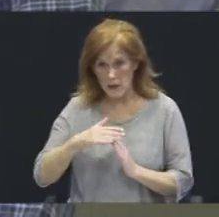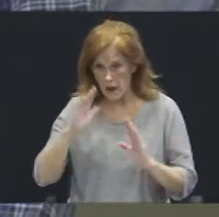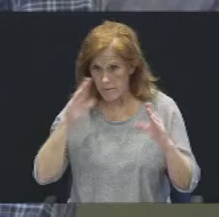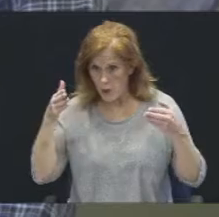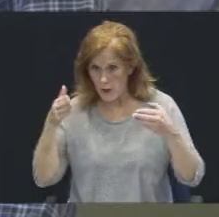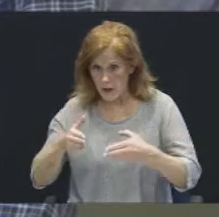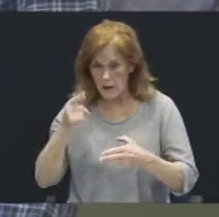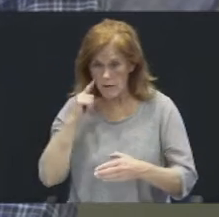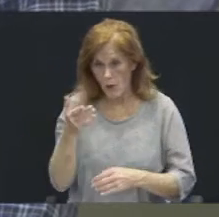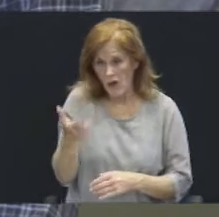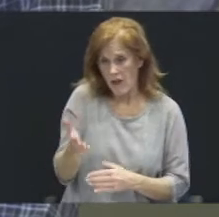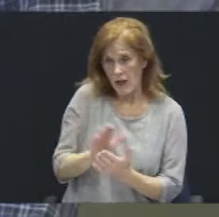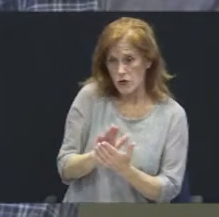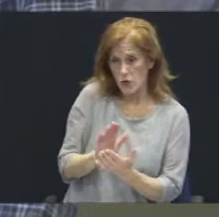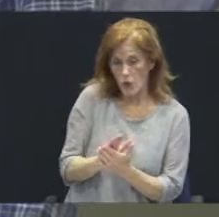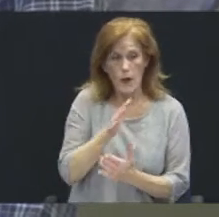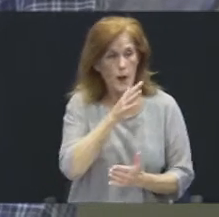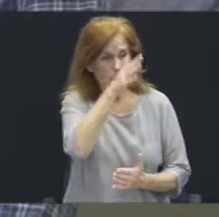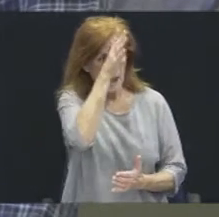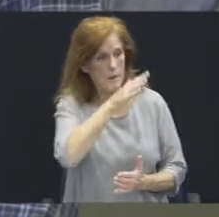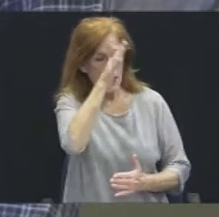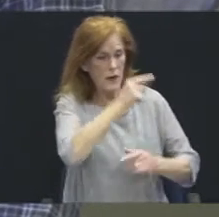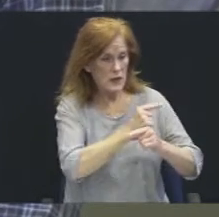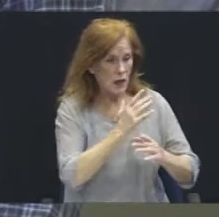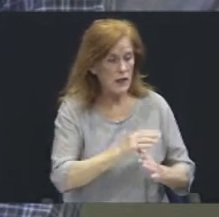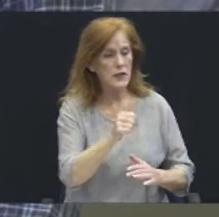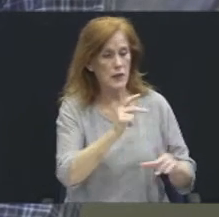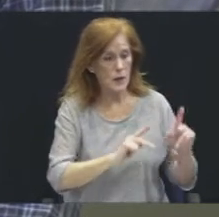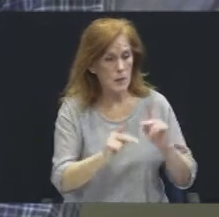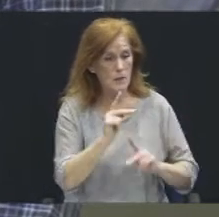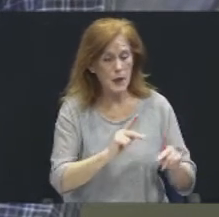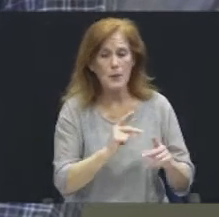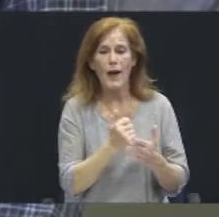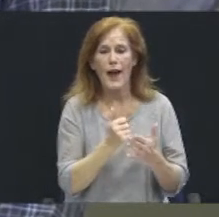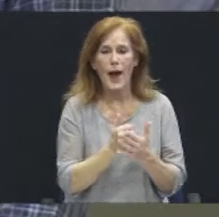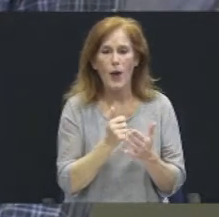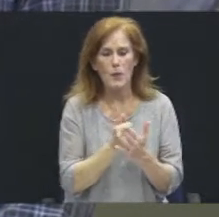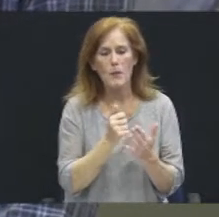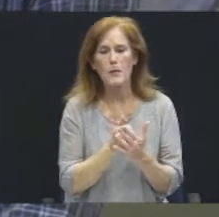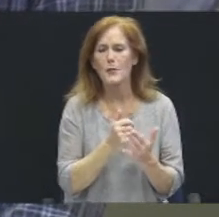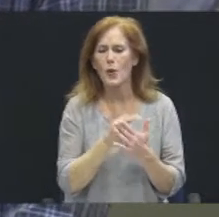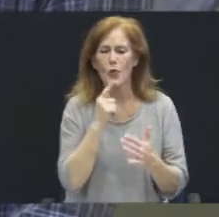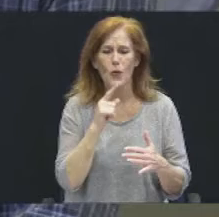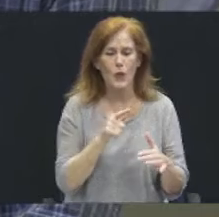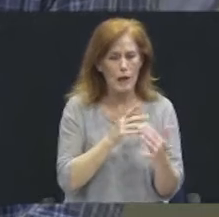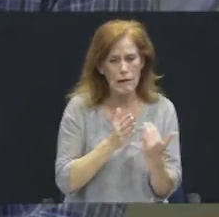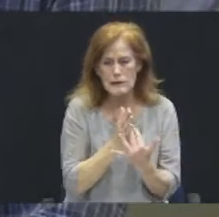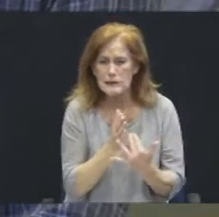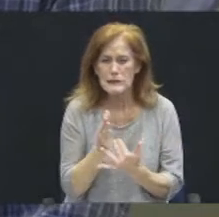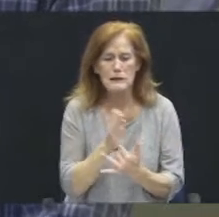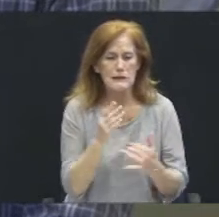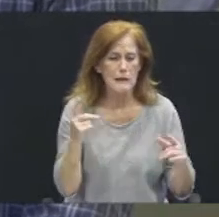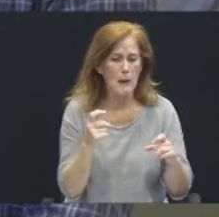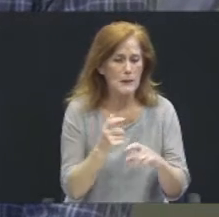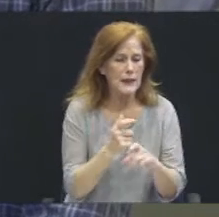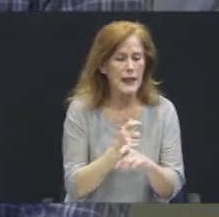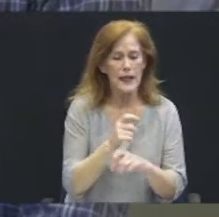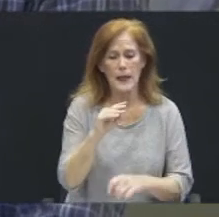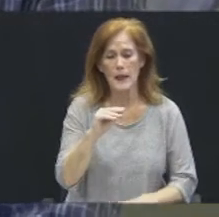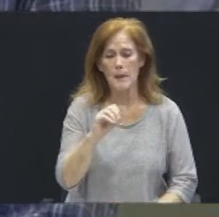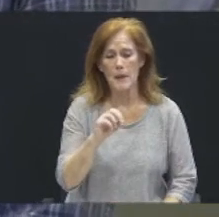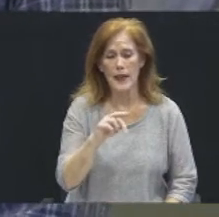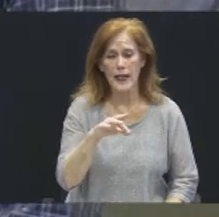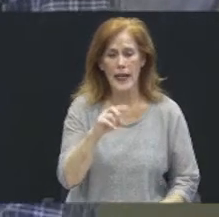to help parents and guardians and individuals navigate the complex Medicaid and funding systems that